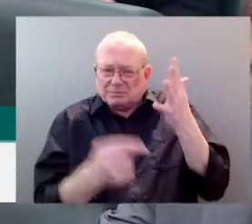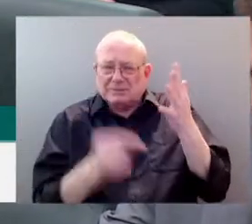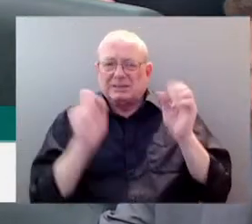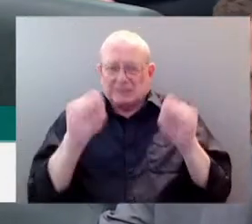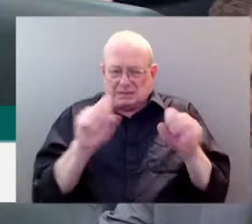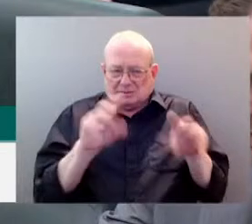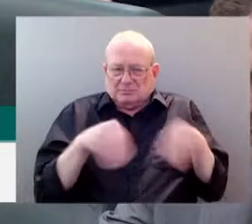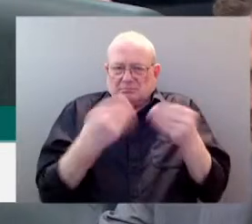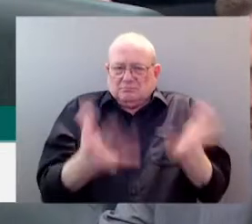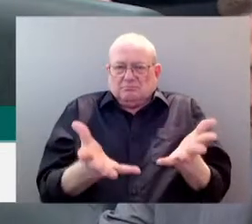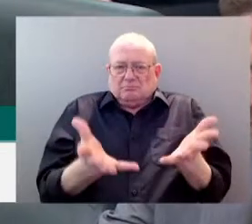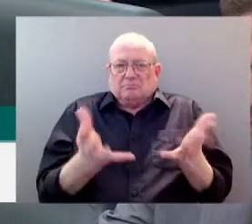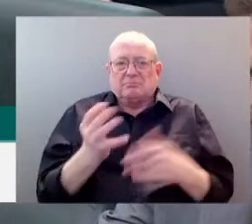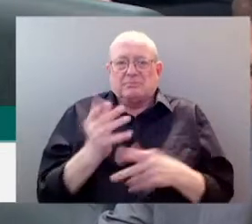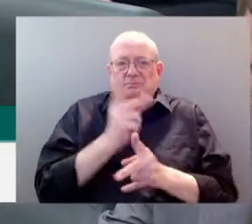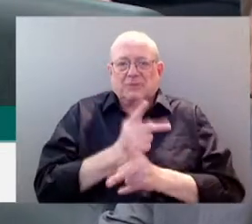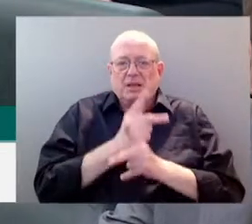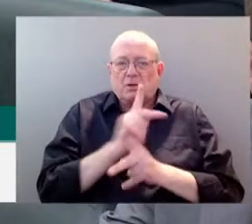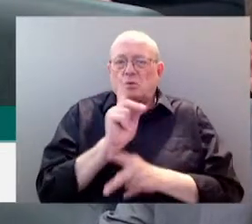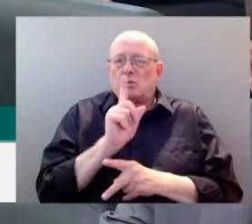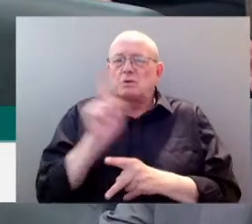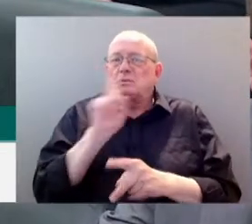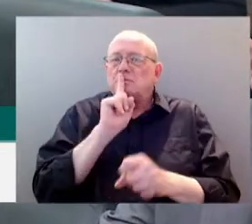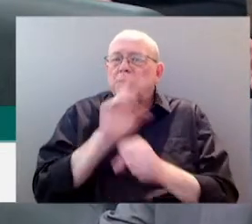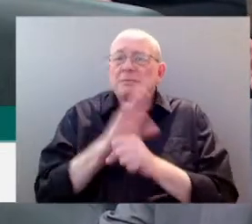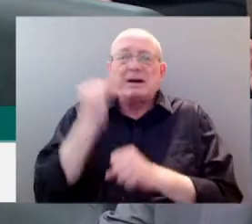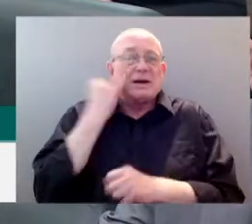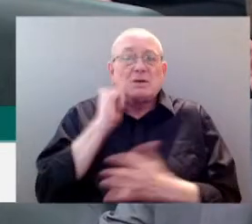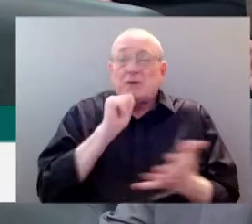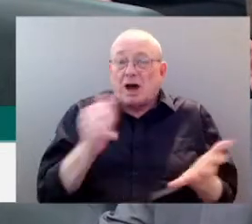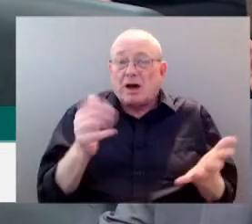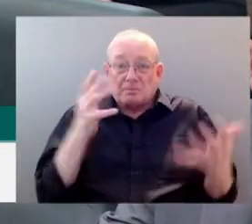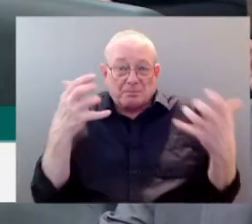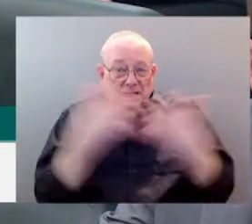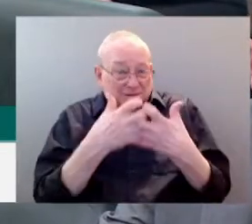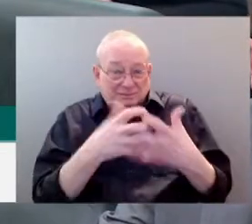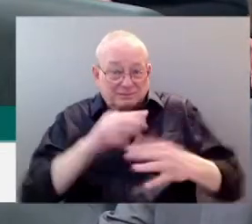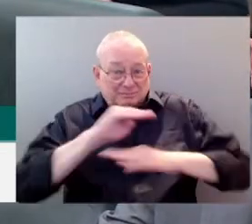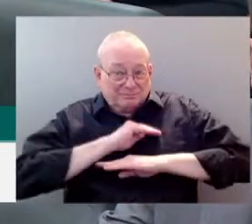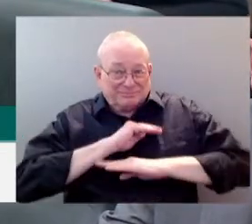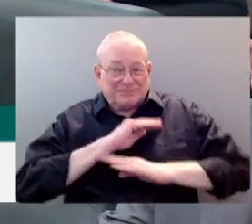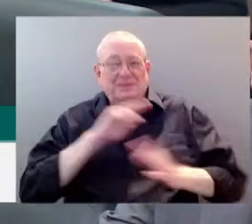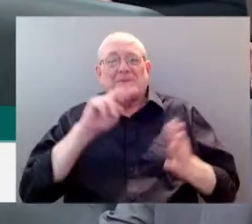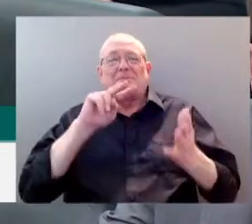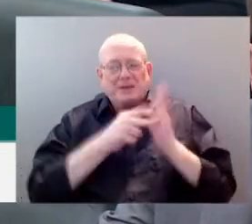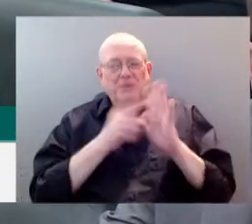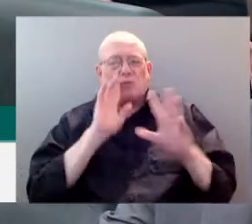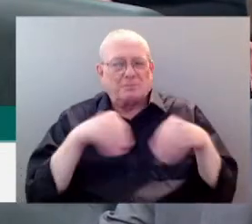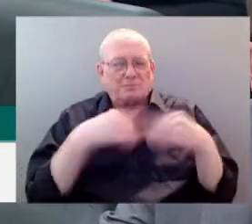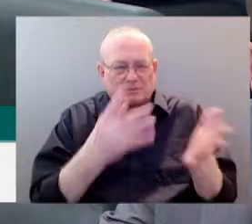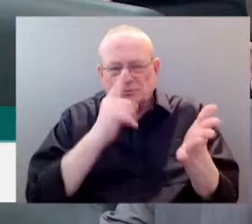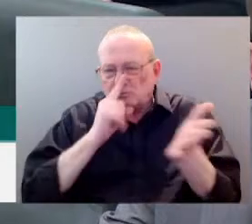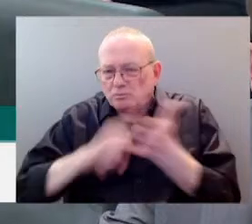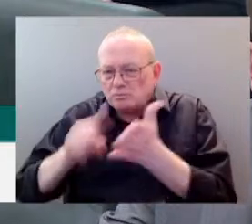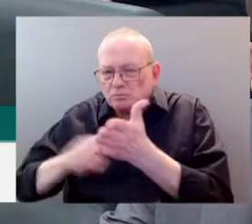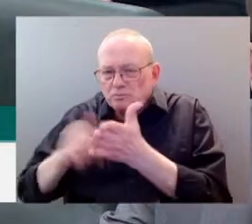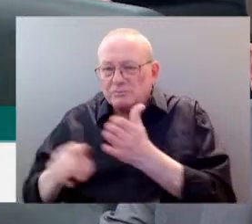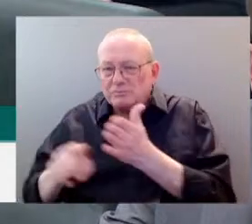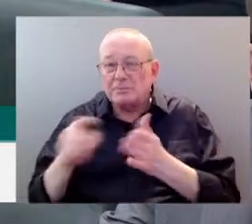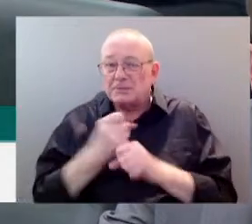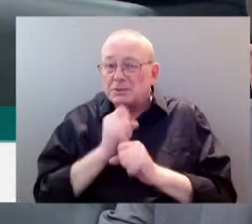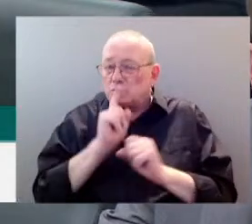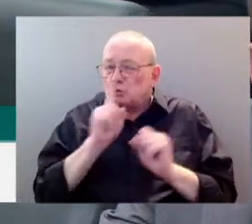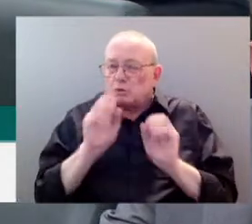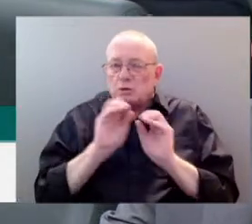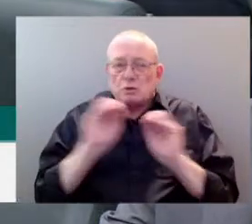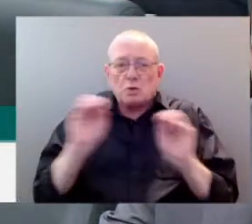don't then we are going to launch investigations as we are in this case we want to make sure that no fraud has been committed and that no dollars have been